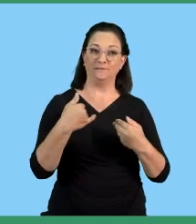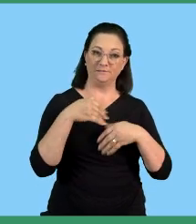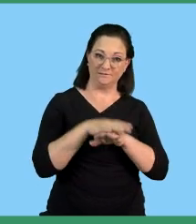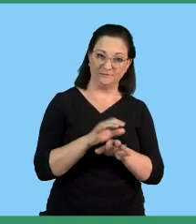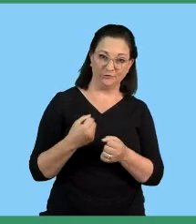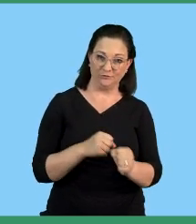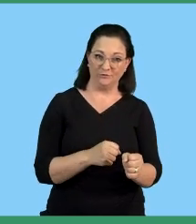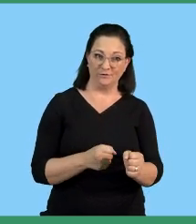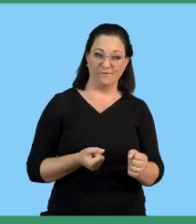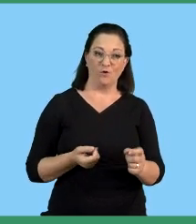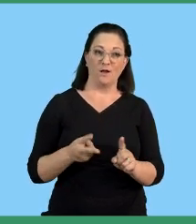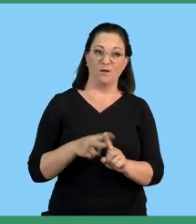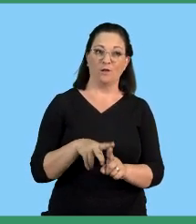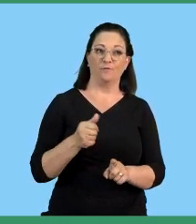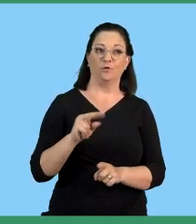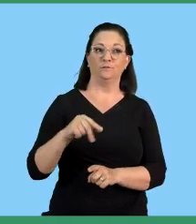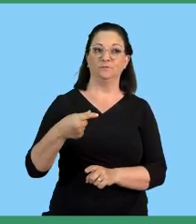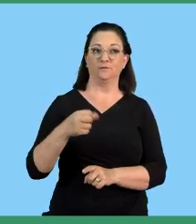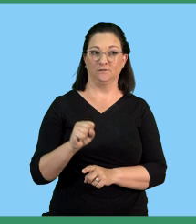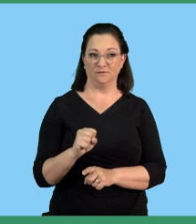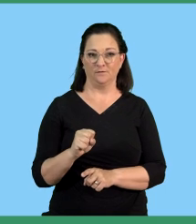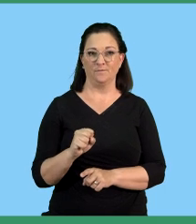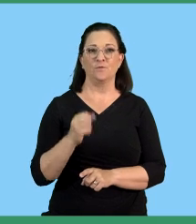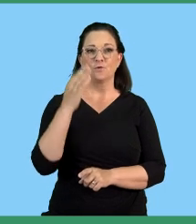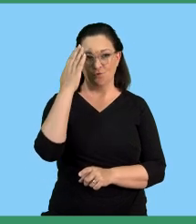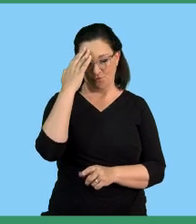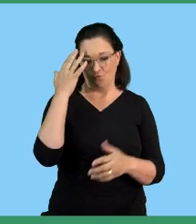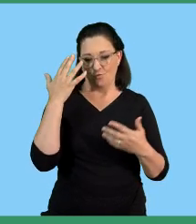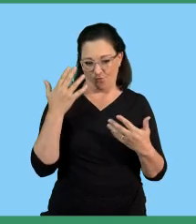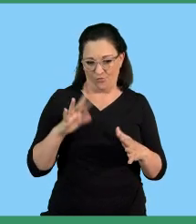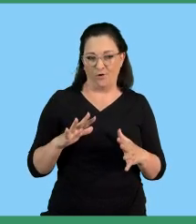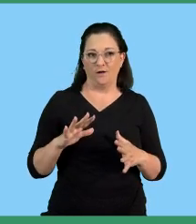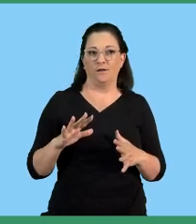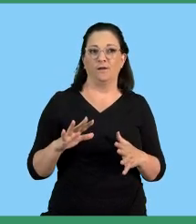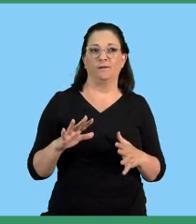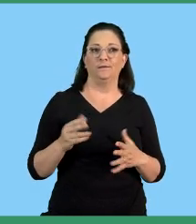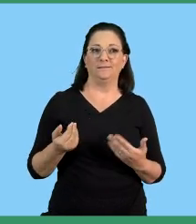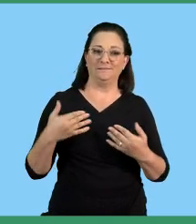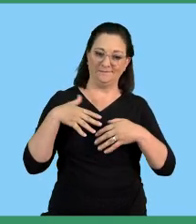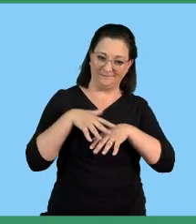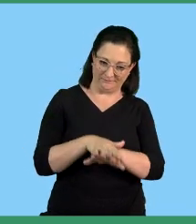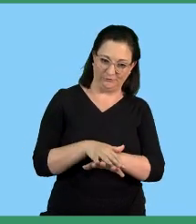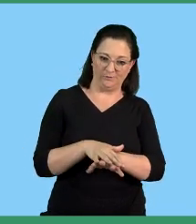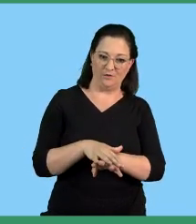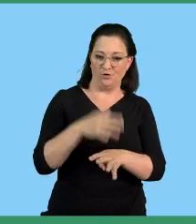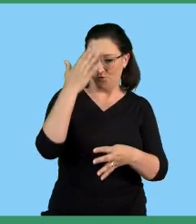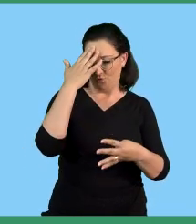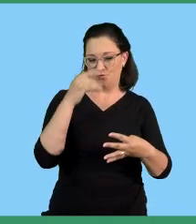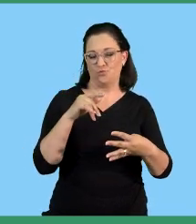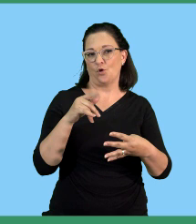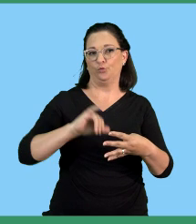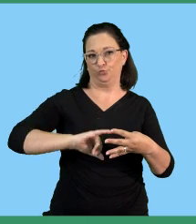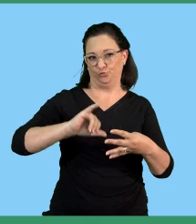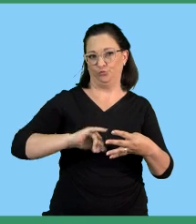integration strategy applied by NGS. So already you are told that they've applied integration